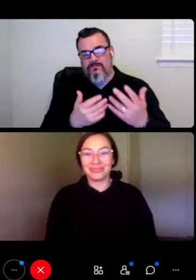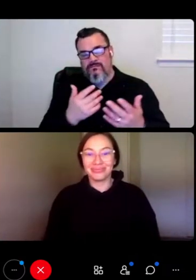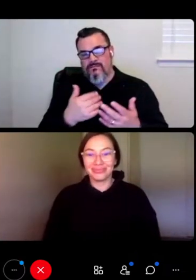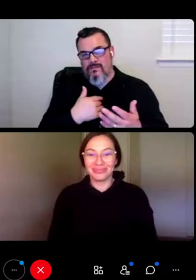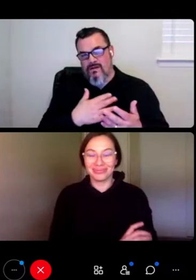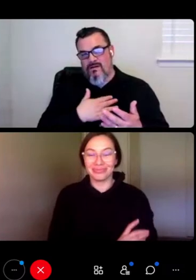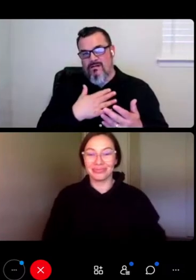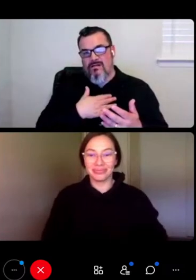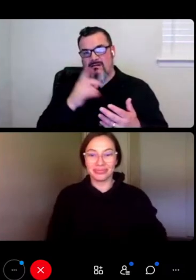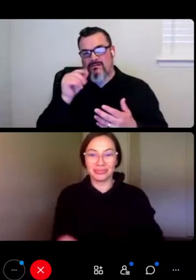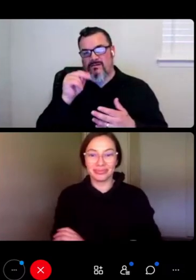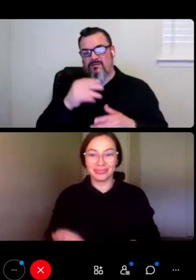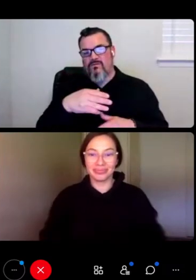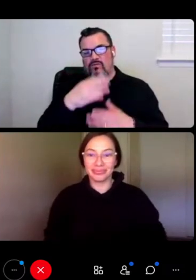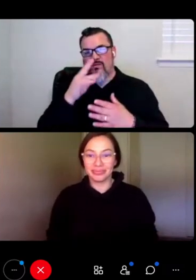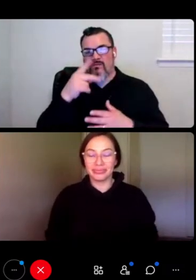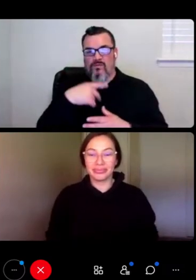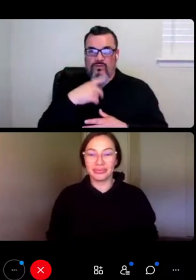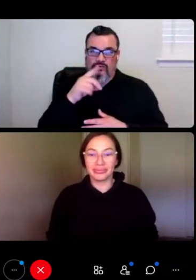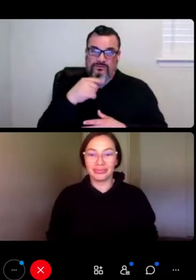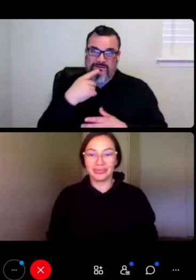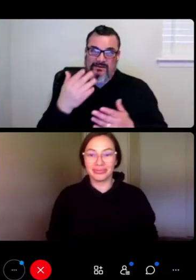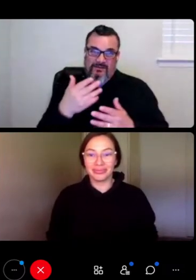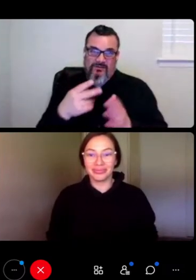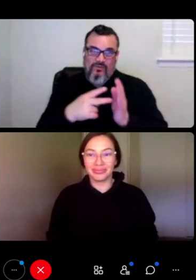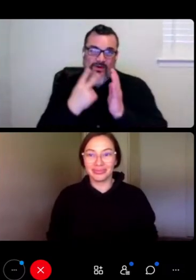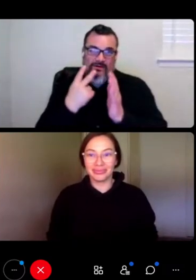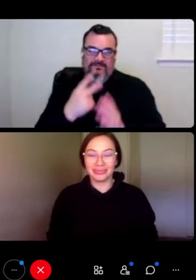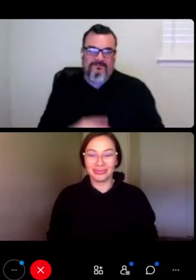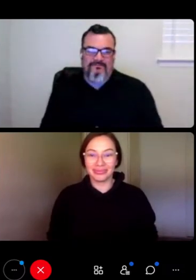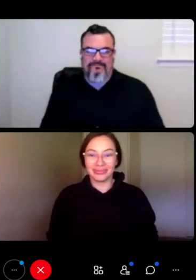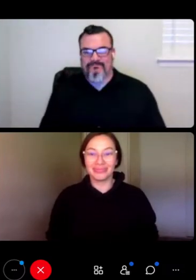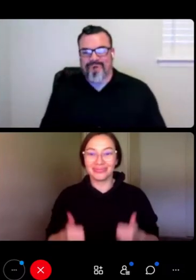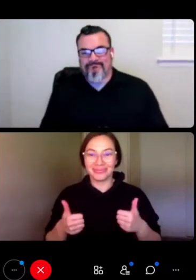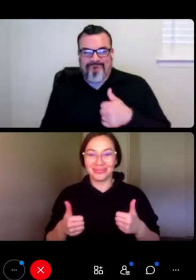I'm glad that Dan brought that up, because we do say it here twice.